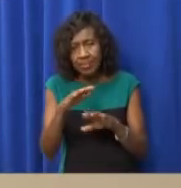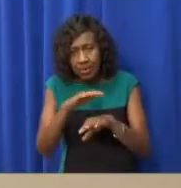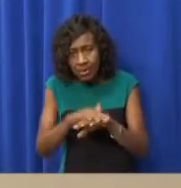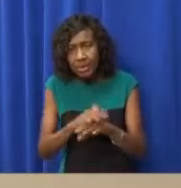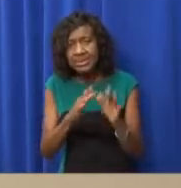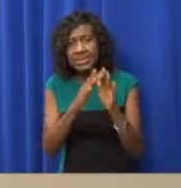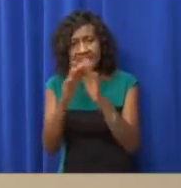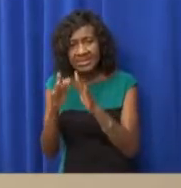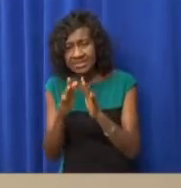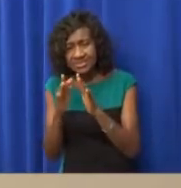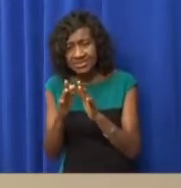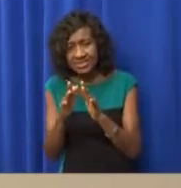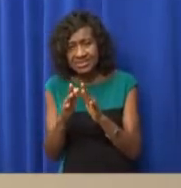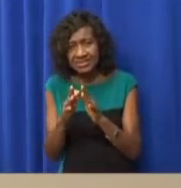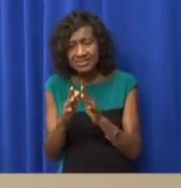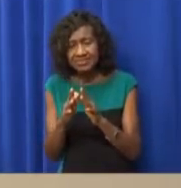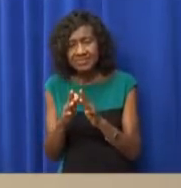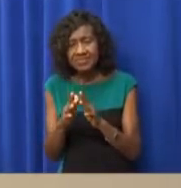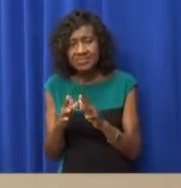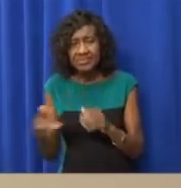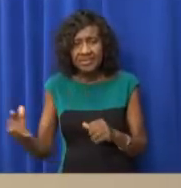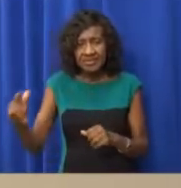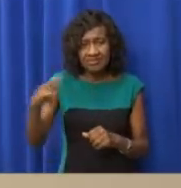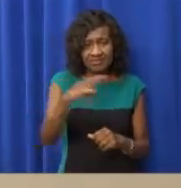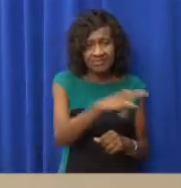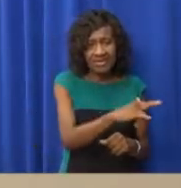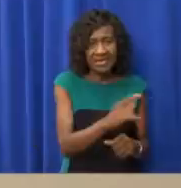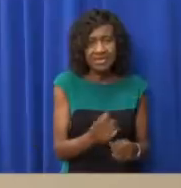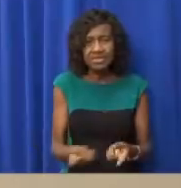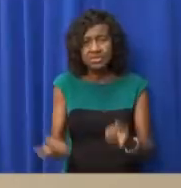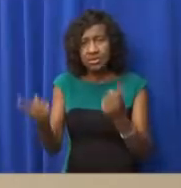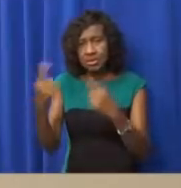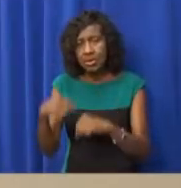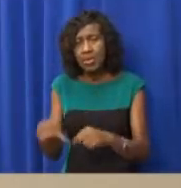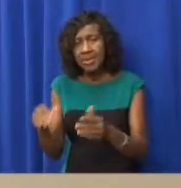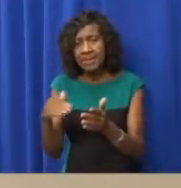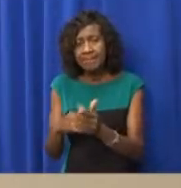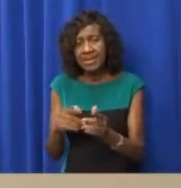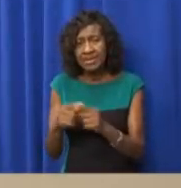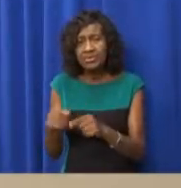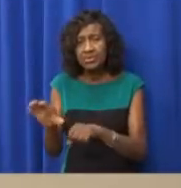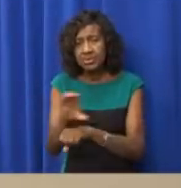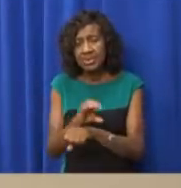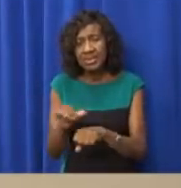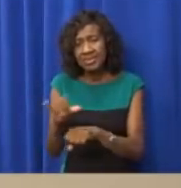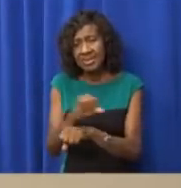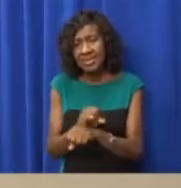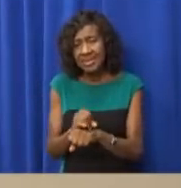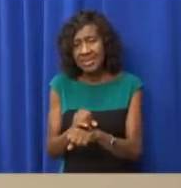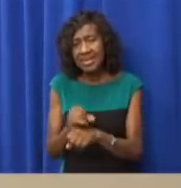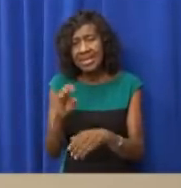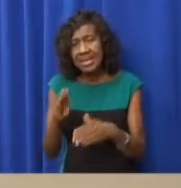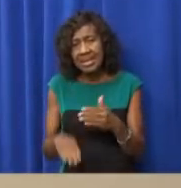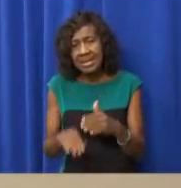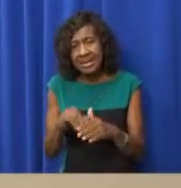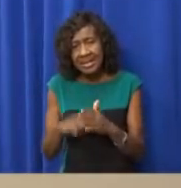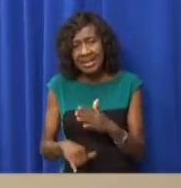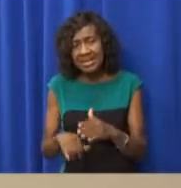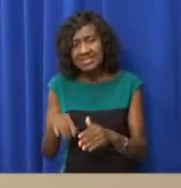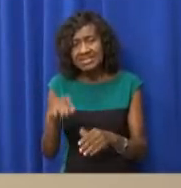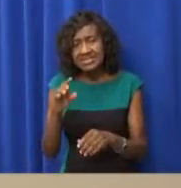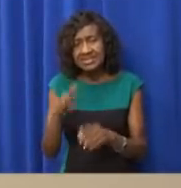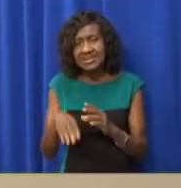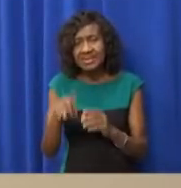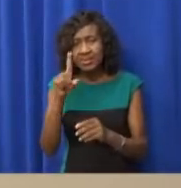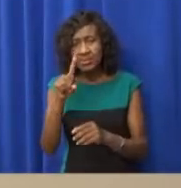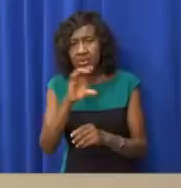www.otairbridge.com. The inbound flight is also busy. There will be just less than 100 people coming back to Cayman, but the